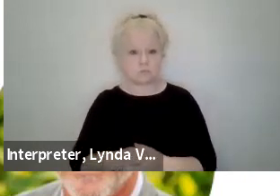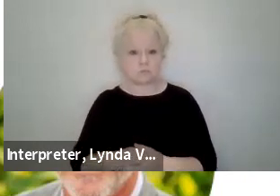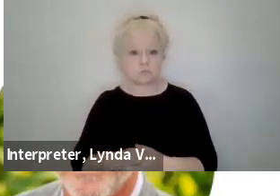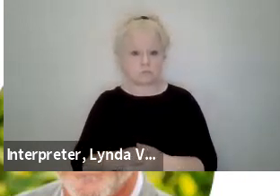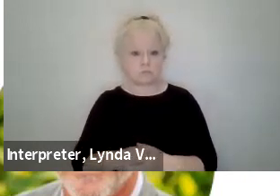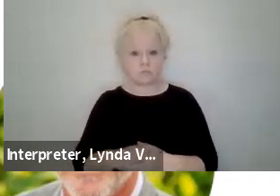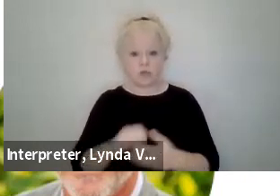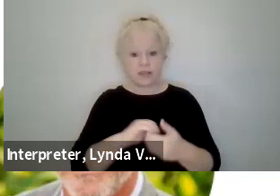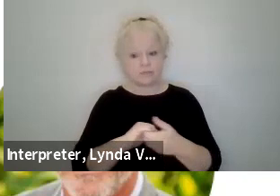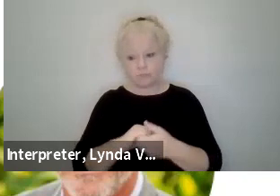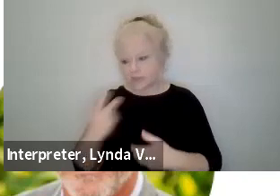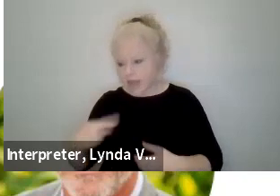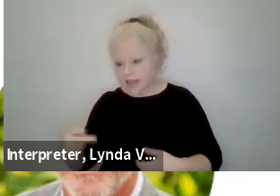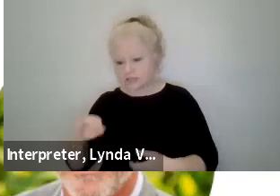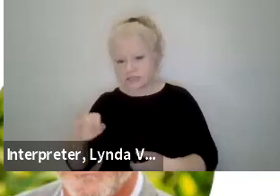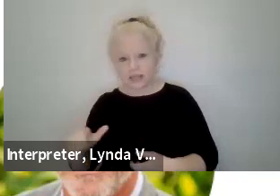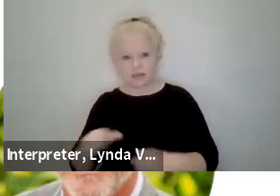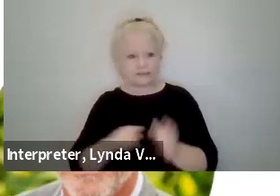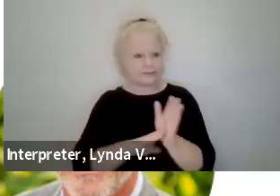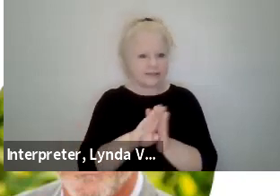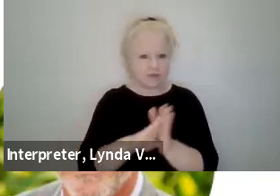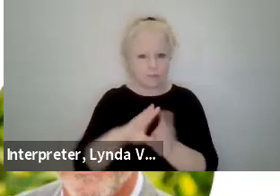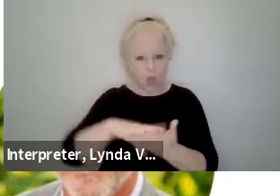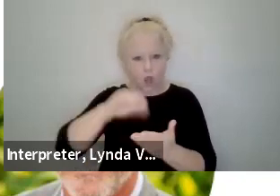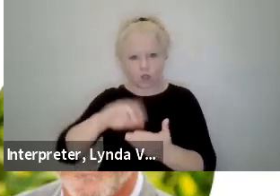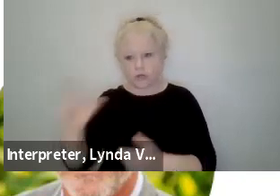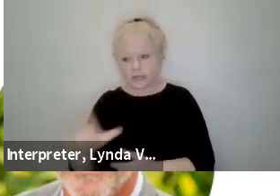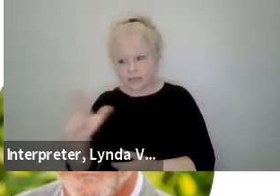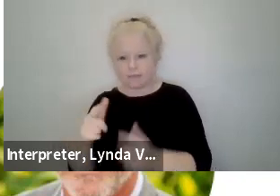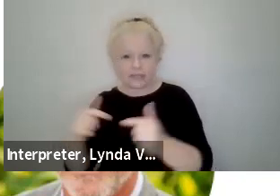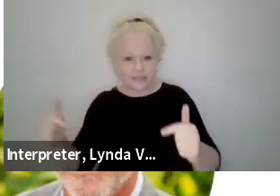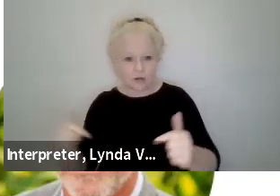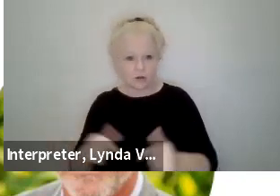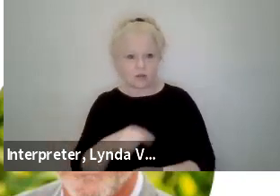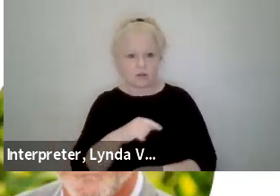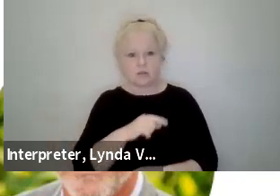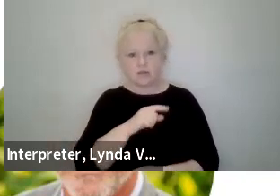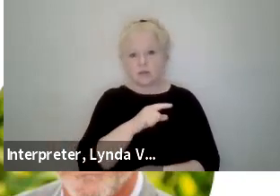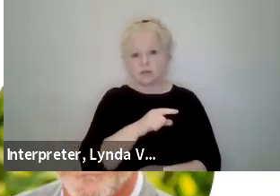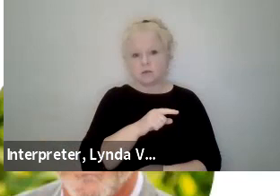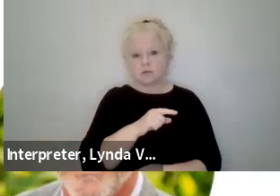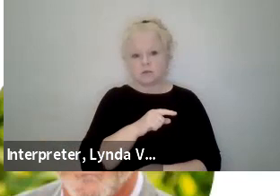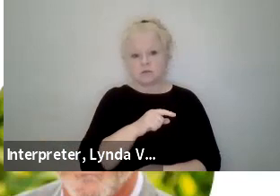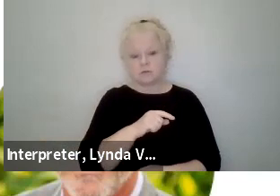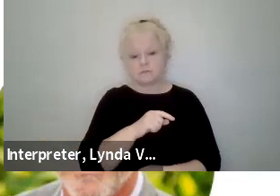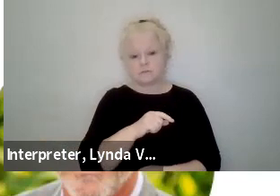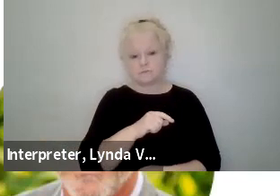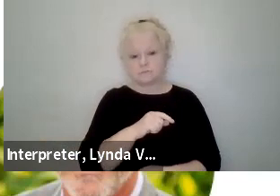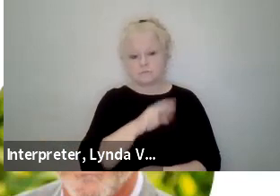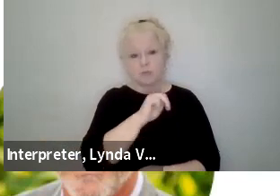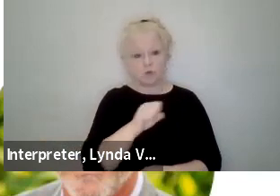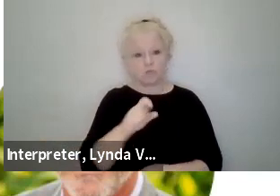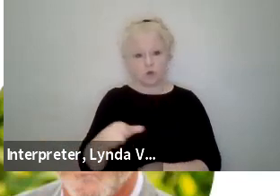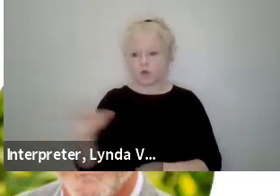through collaborating with us and developing our learning library and things like that, they were able to access